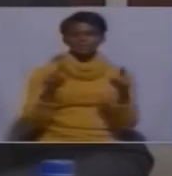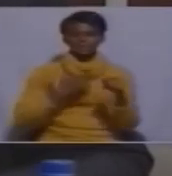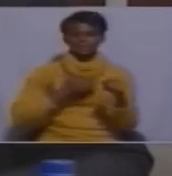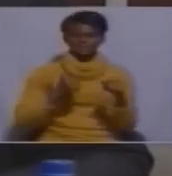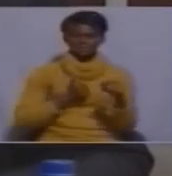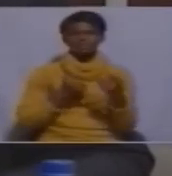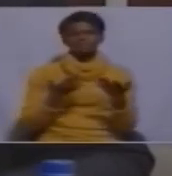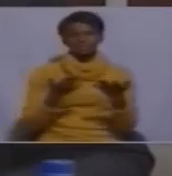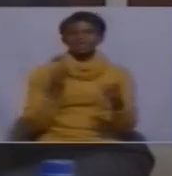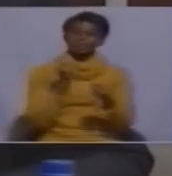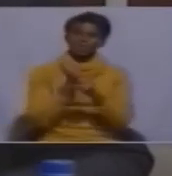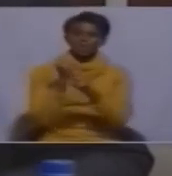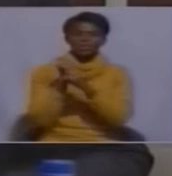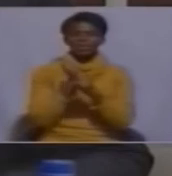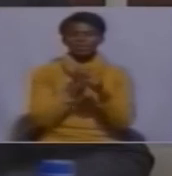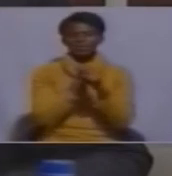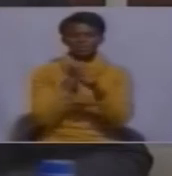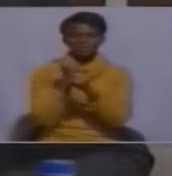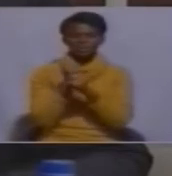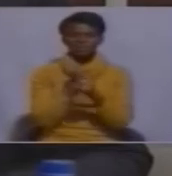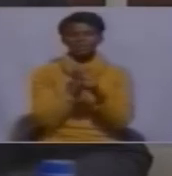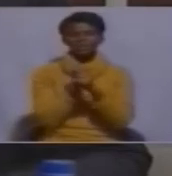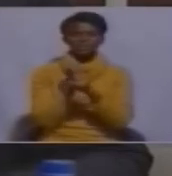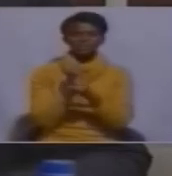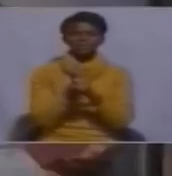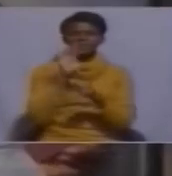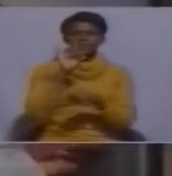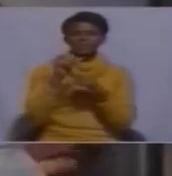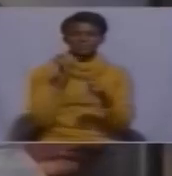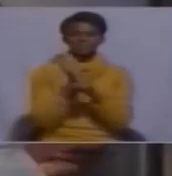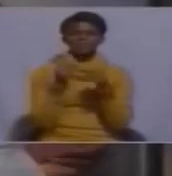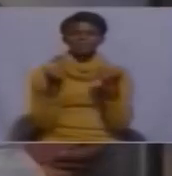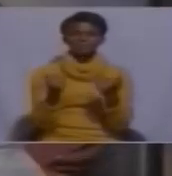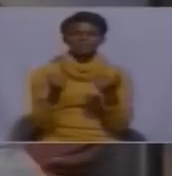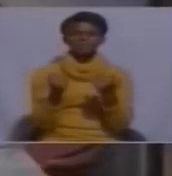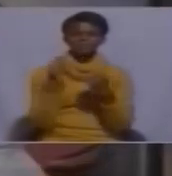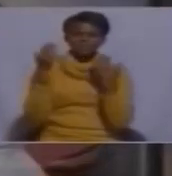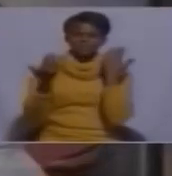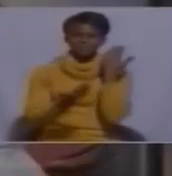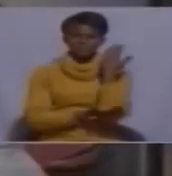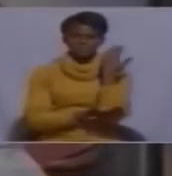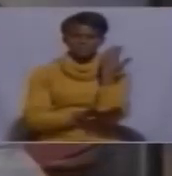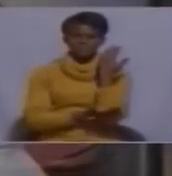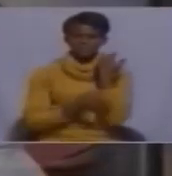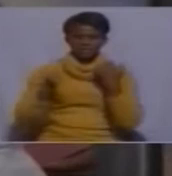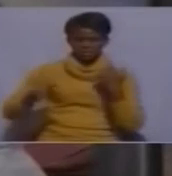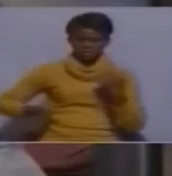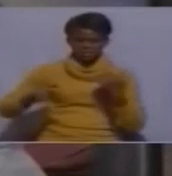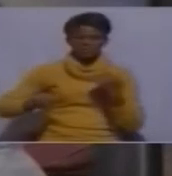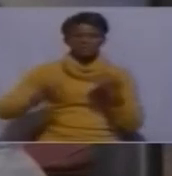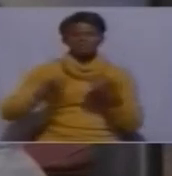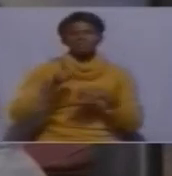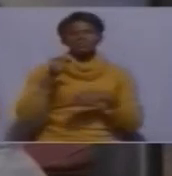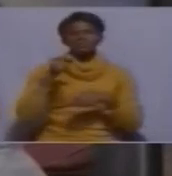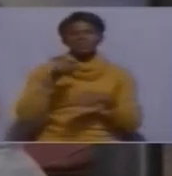private practice all along with the firm of Ellis & Co. Now, I did introduce you as chief advisor to the government on legal